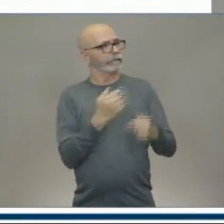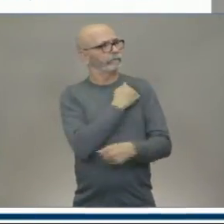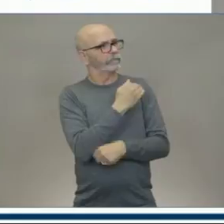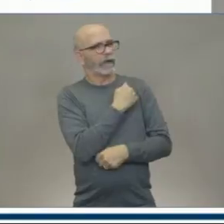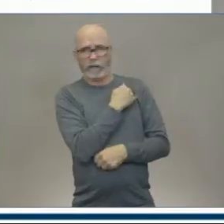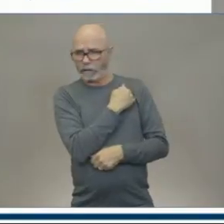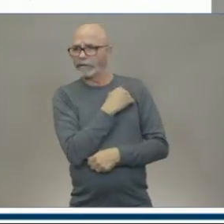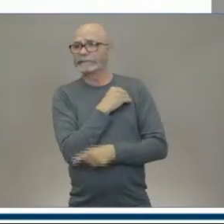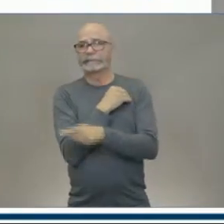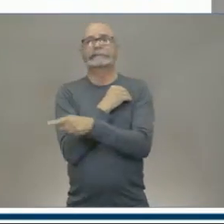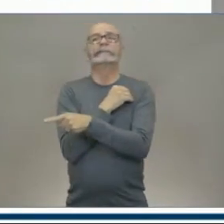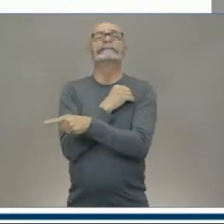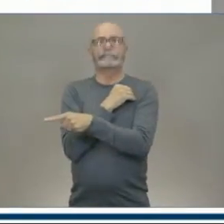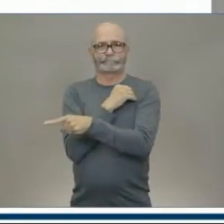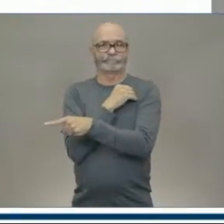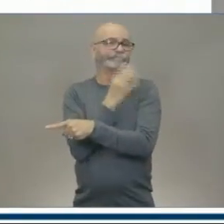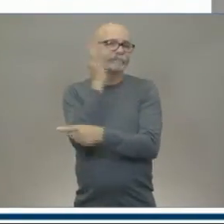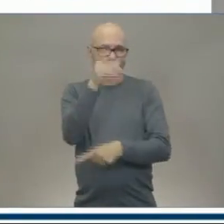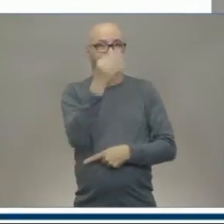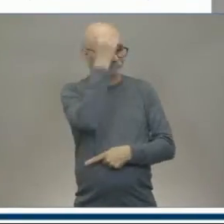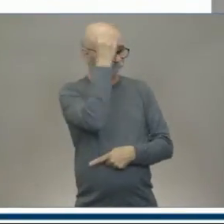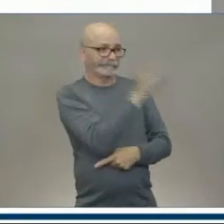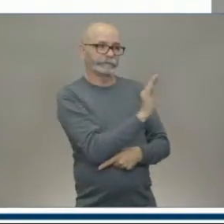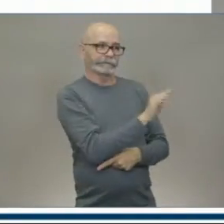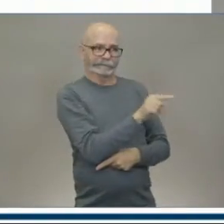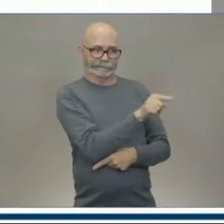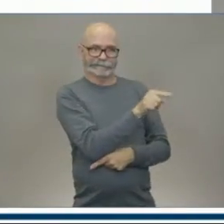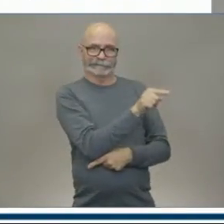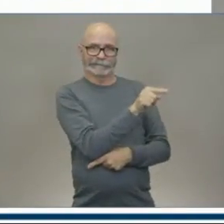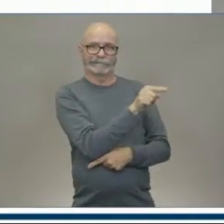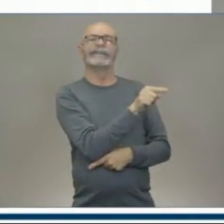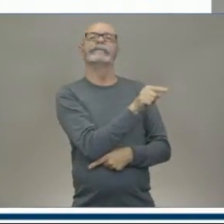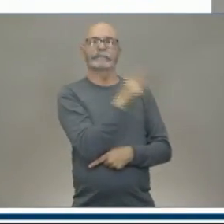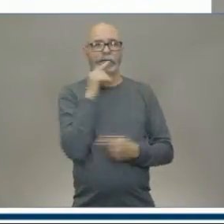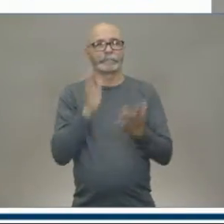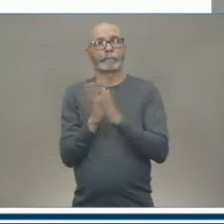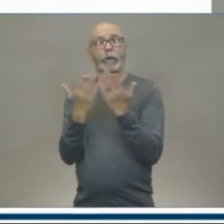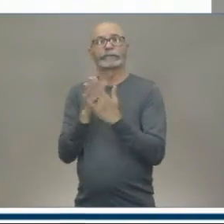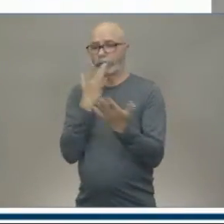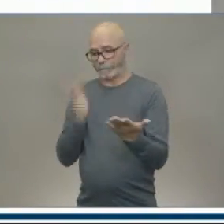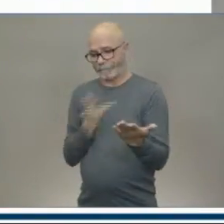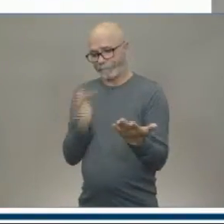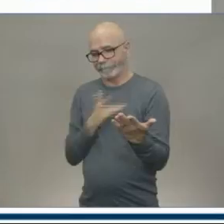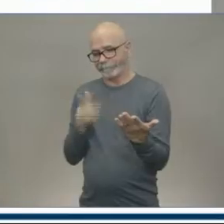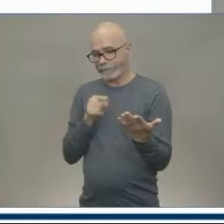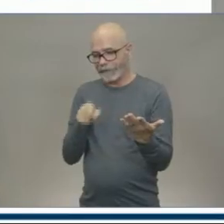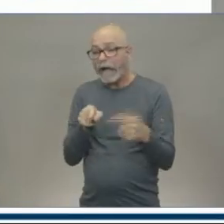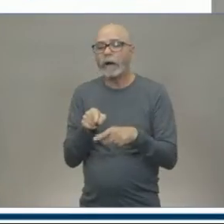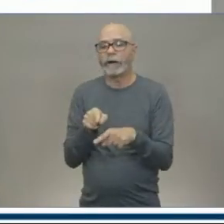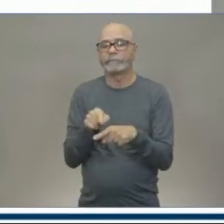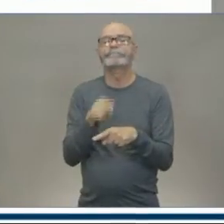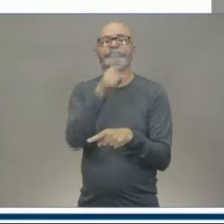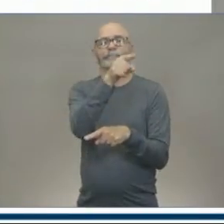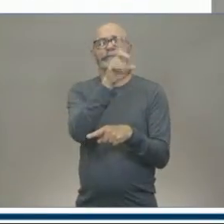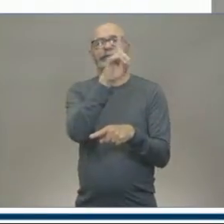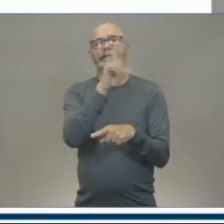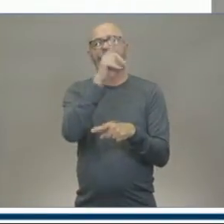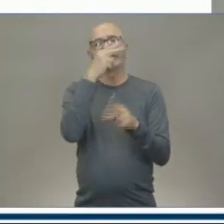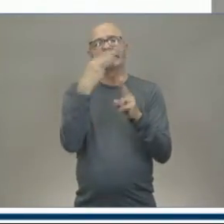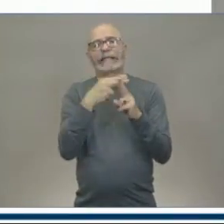restaurant, that we have a registry of who was there at a specific time and date. Having these registries